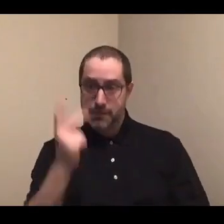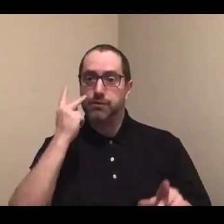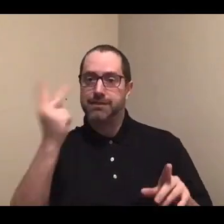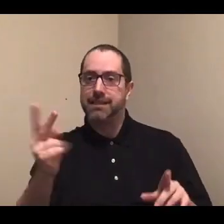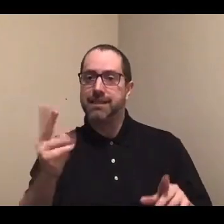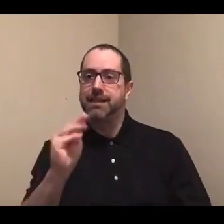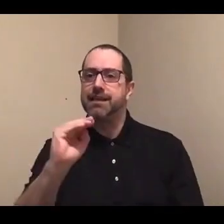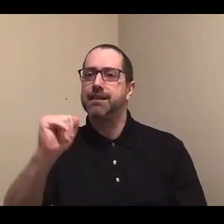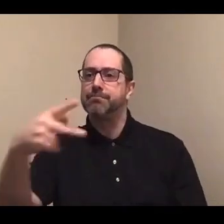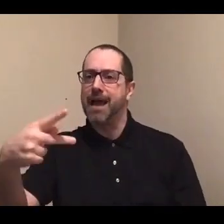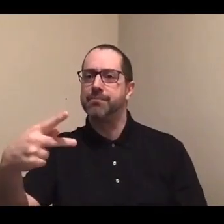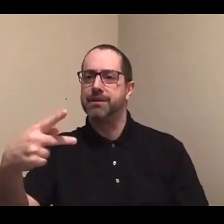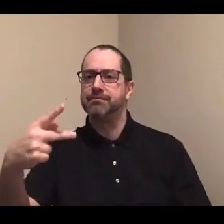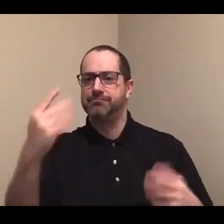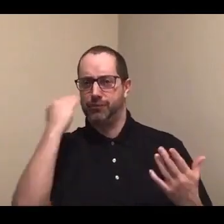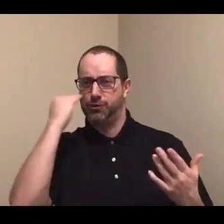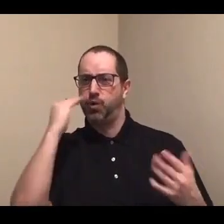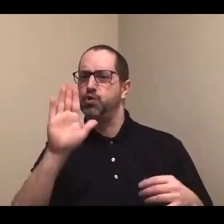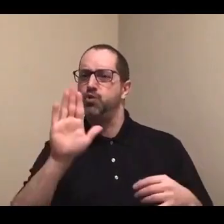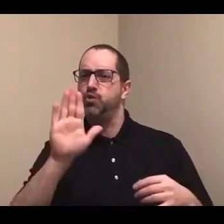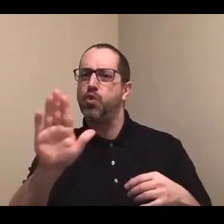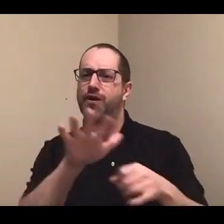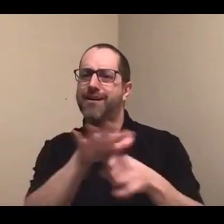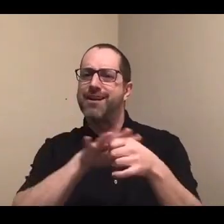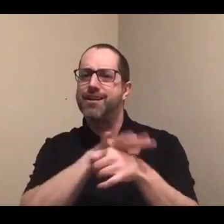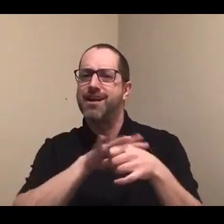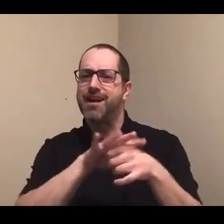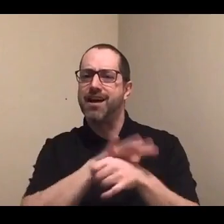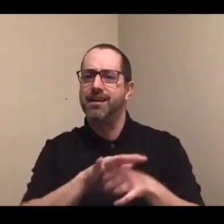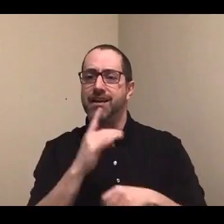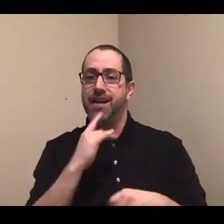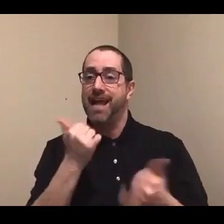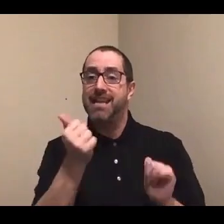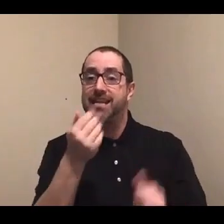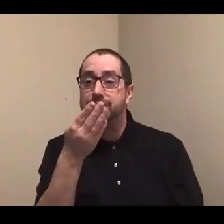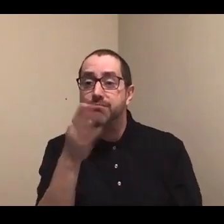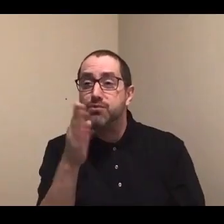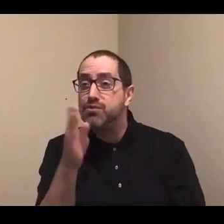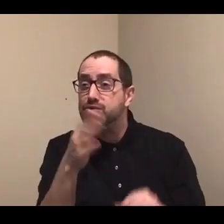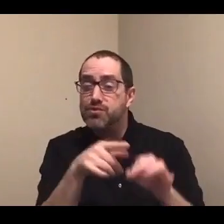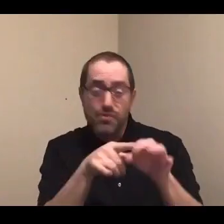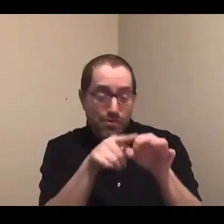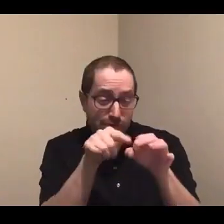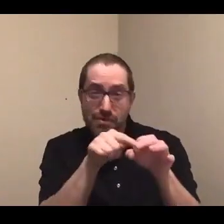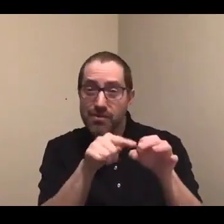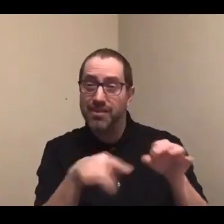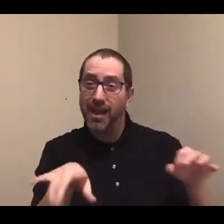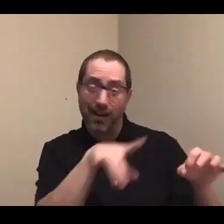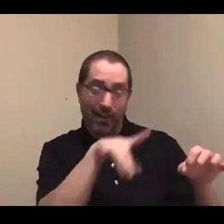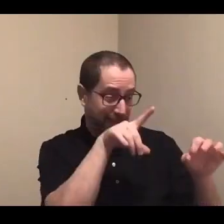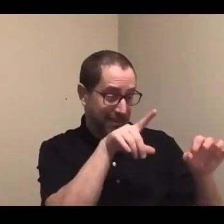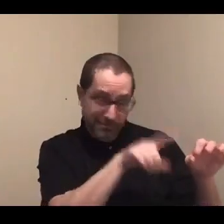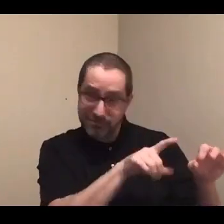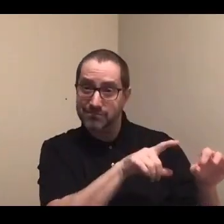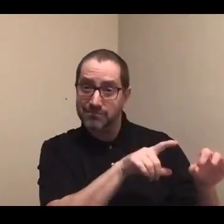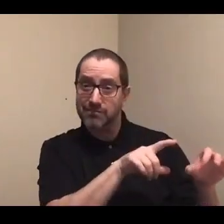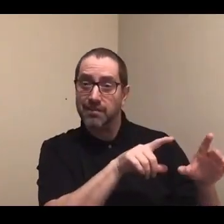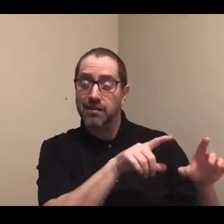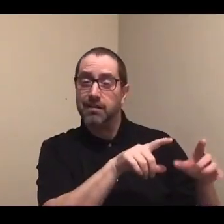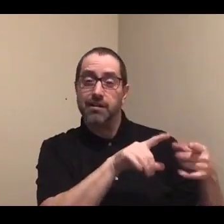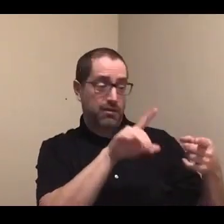walk through with you. By hovering over any of the sites, This is showing you all of the clinics